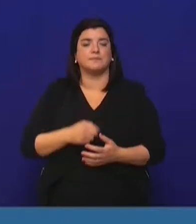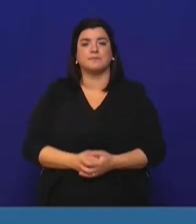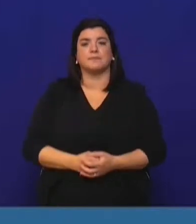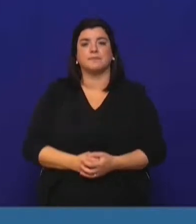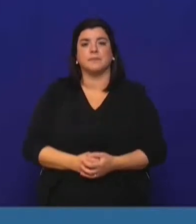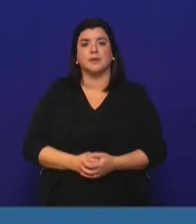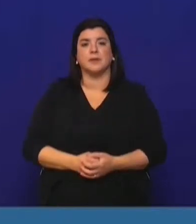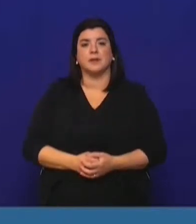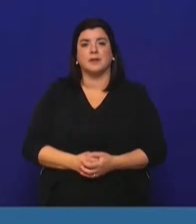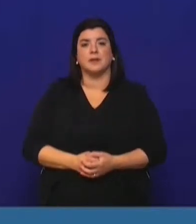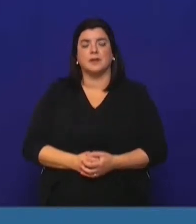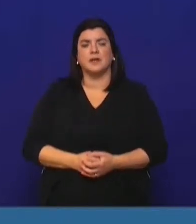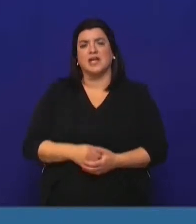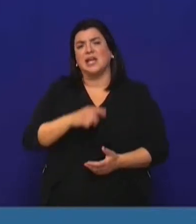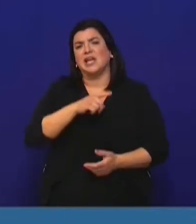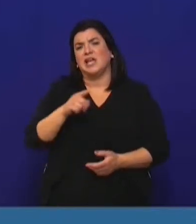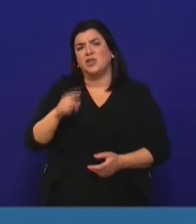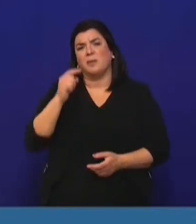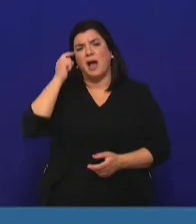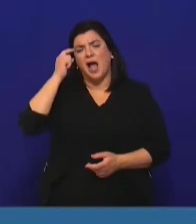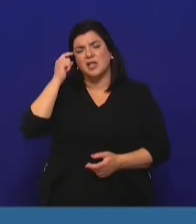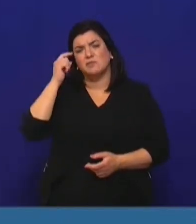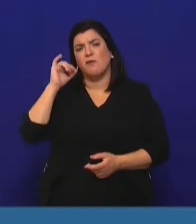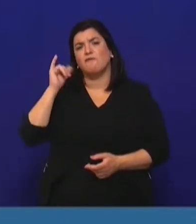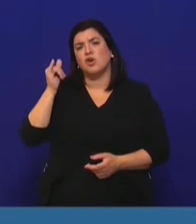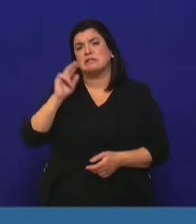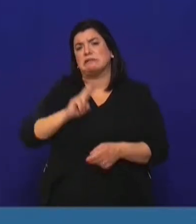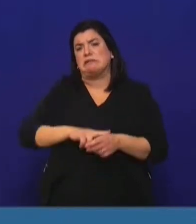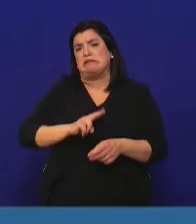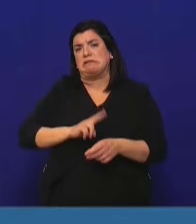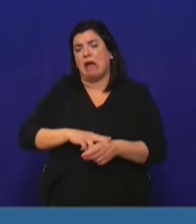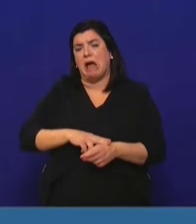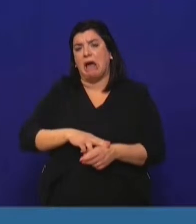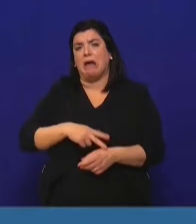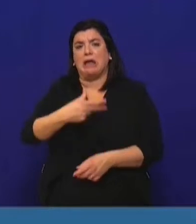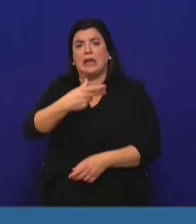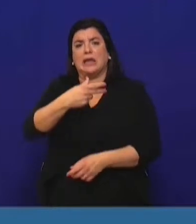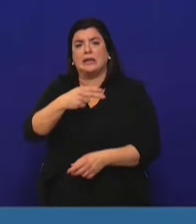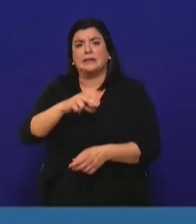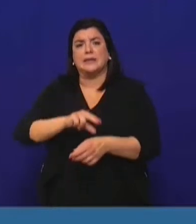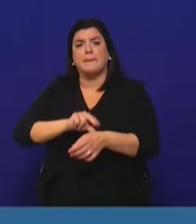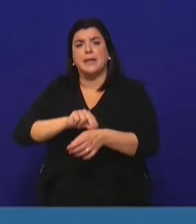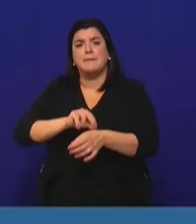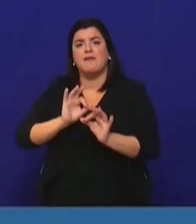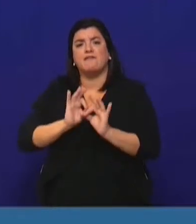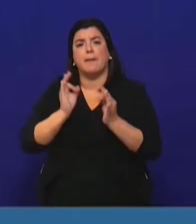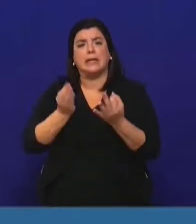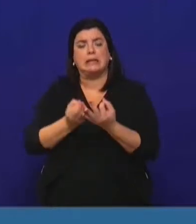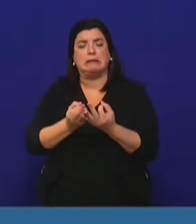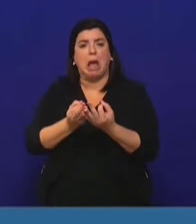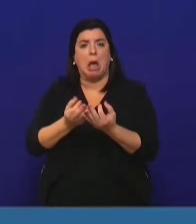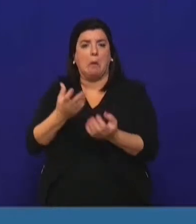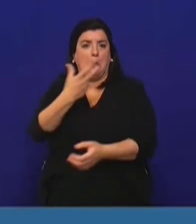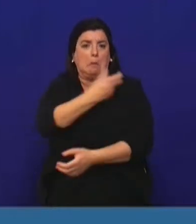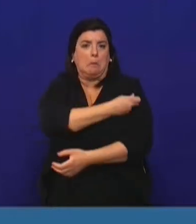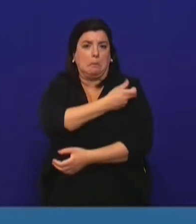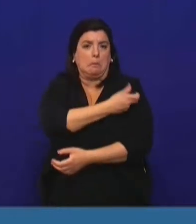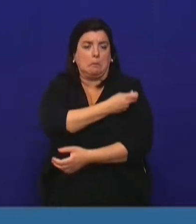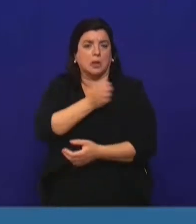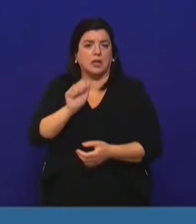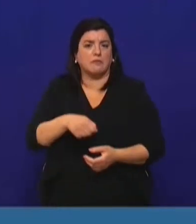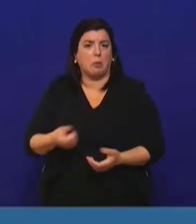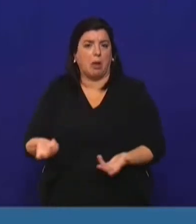to administer jabs to speed up Malta's vaccination program? Secondly, how many vaccine doses have been wasted so